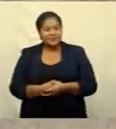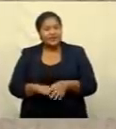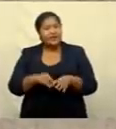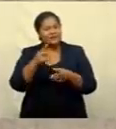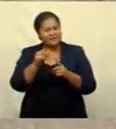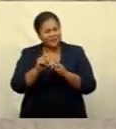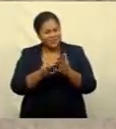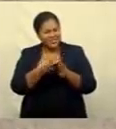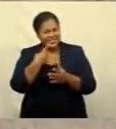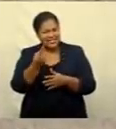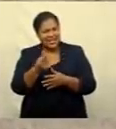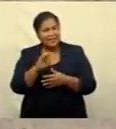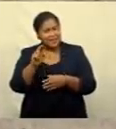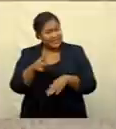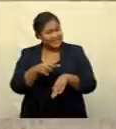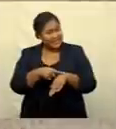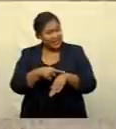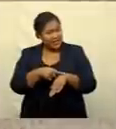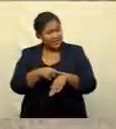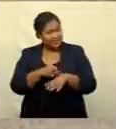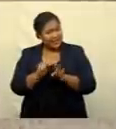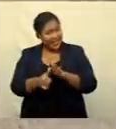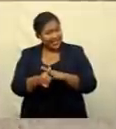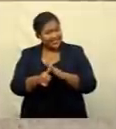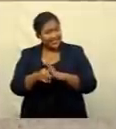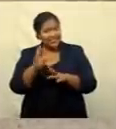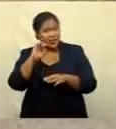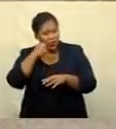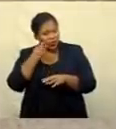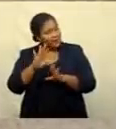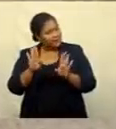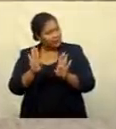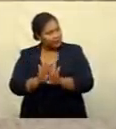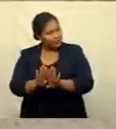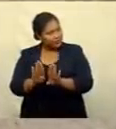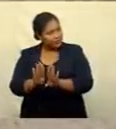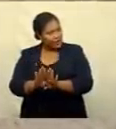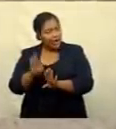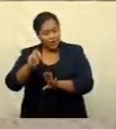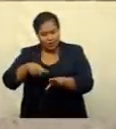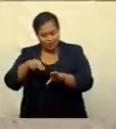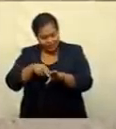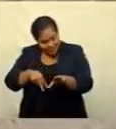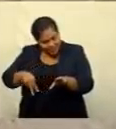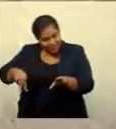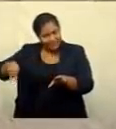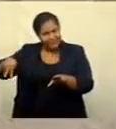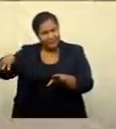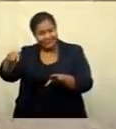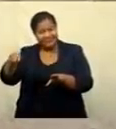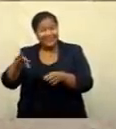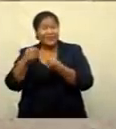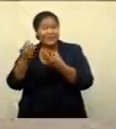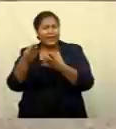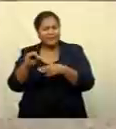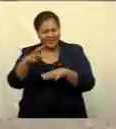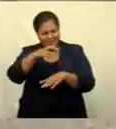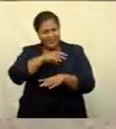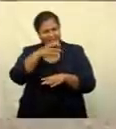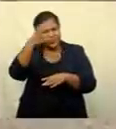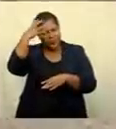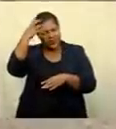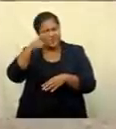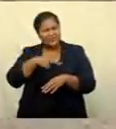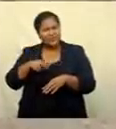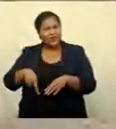says this time access will be prohibited and detour routes will be available via Queens Road and the